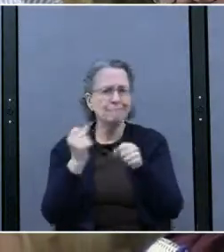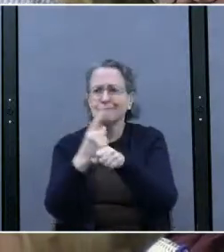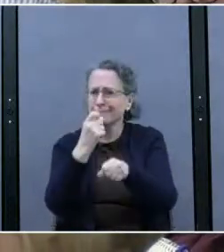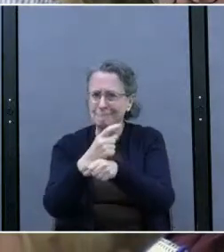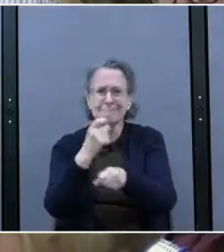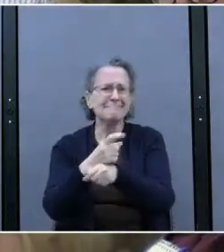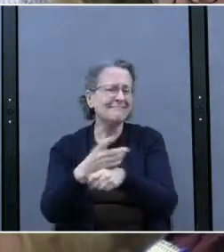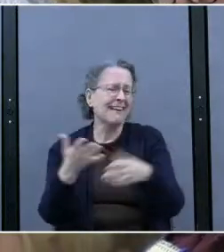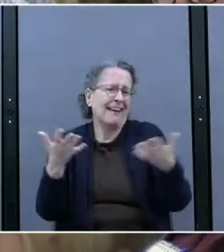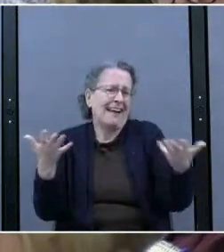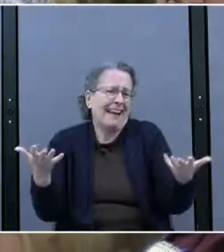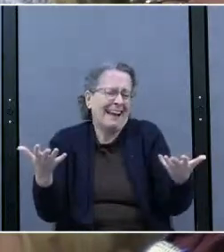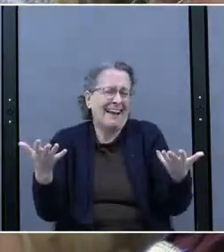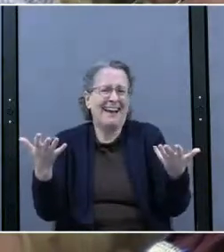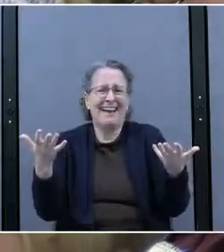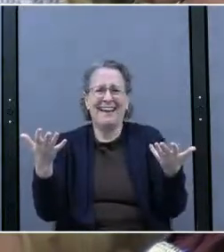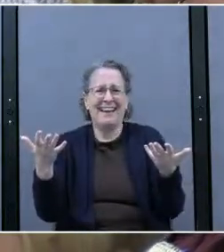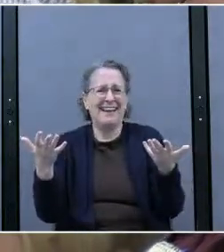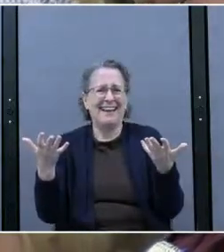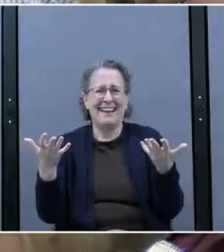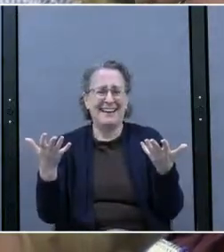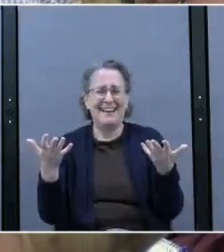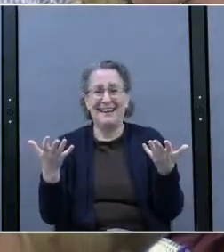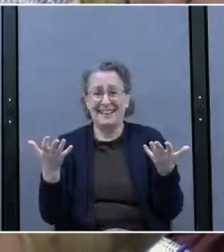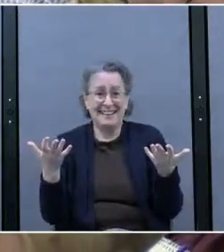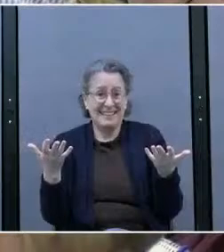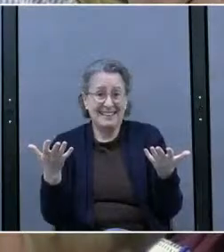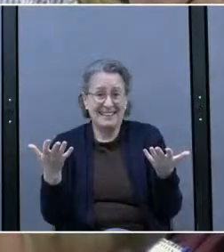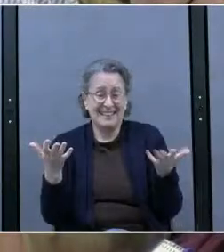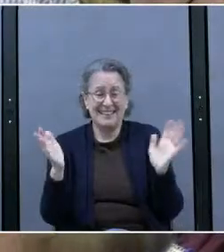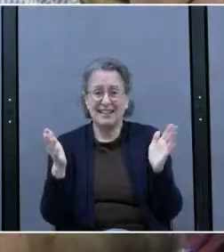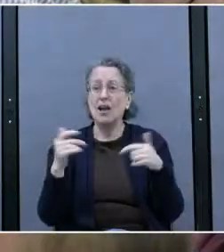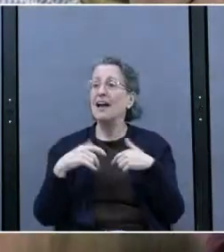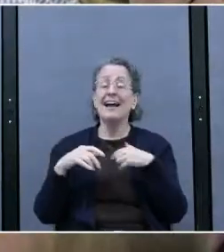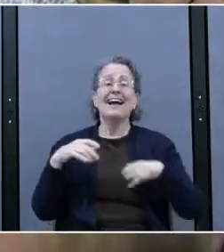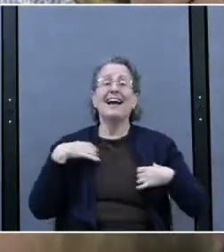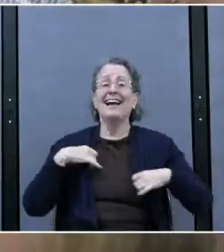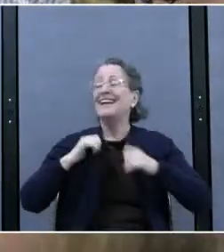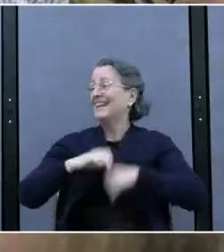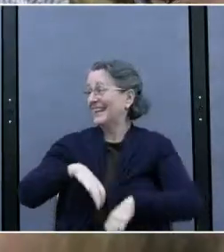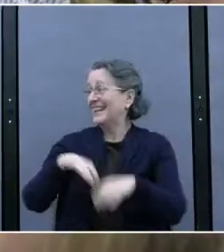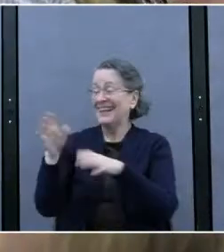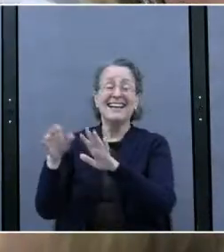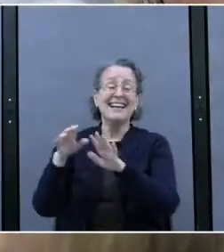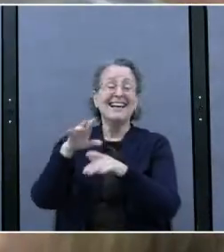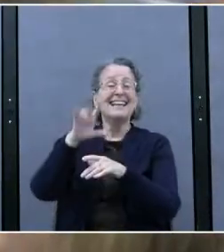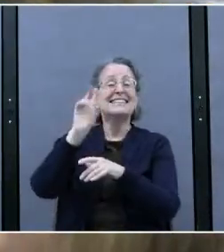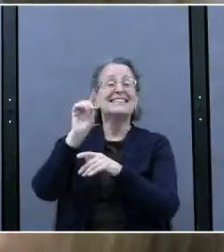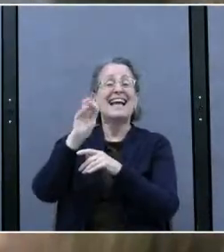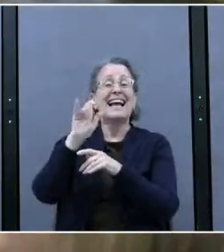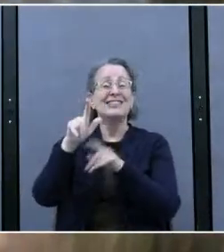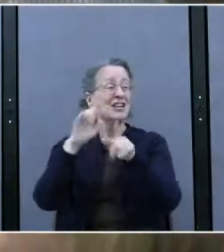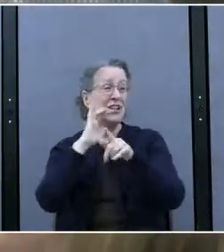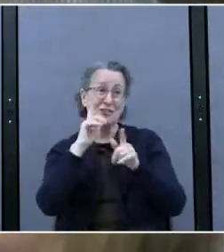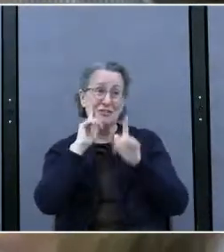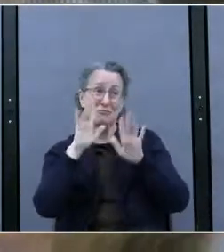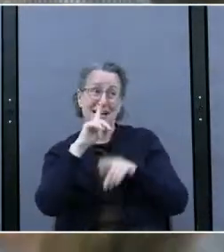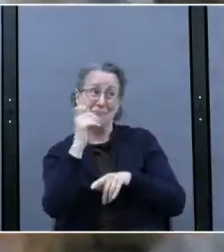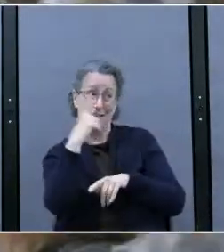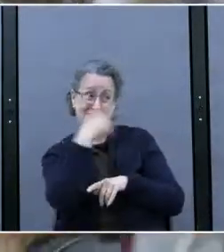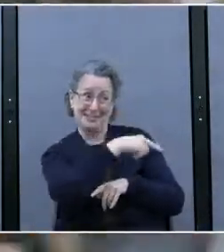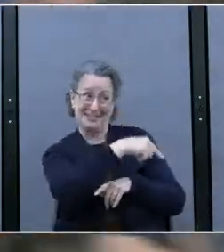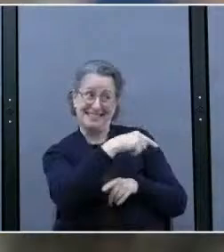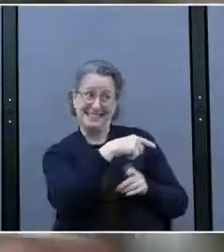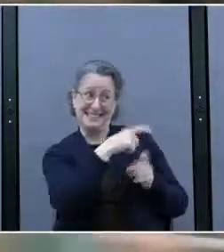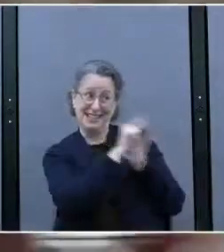So I'm wondering if there's, maybe this is... Sounds like a great town attorney question. Right. Yeah. Bob. I would love to say